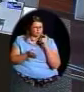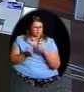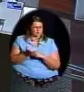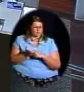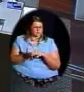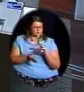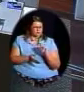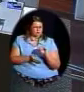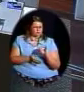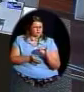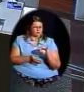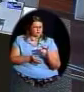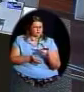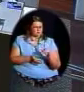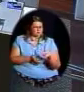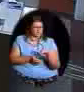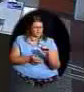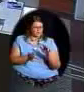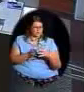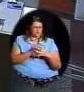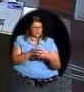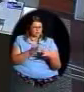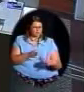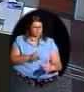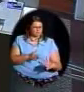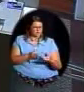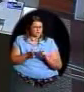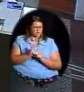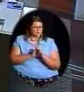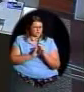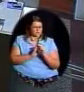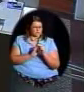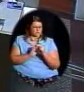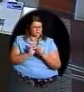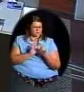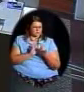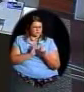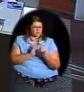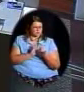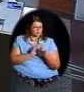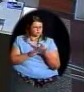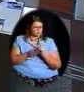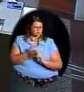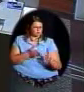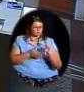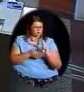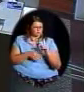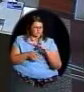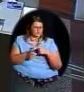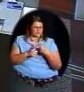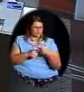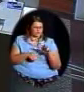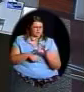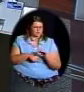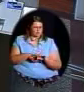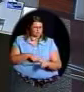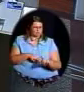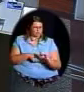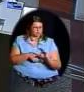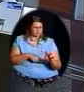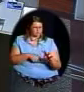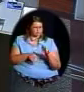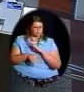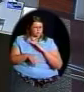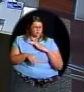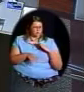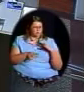Mid-American Nazarene University in regards to that program on campus. And then 9.04 board committee